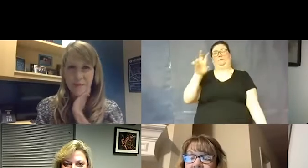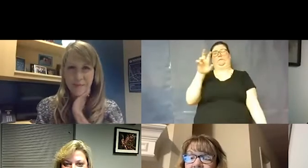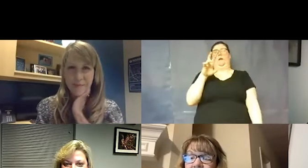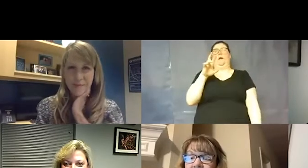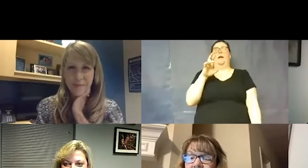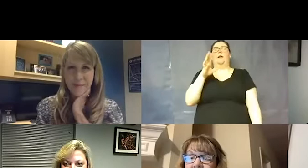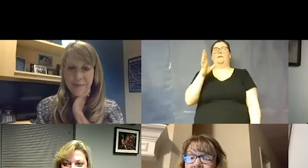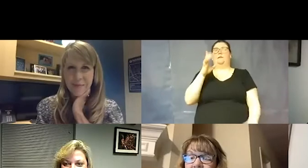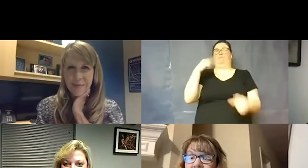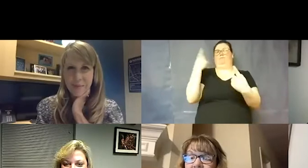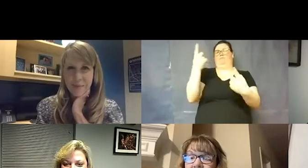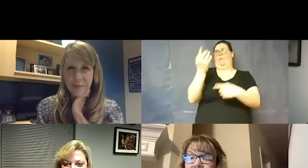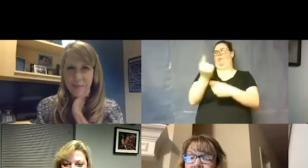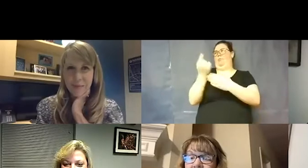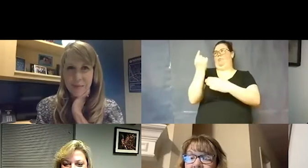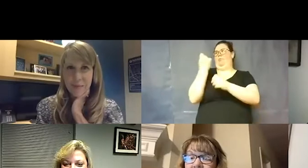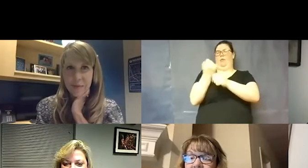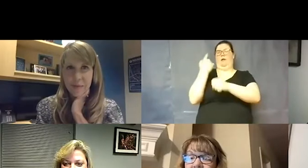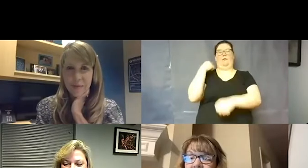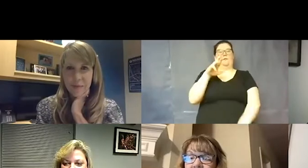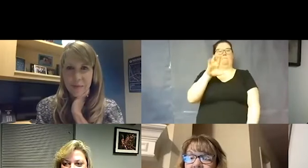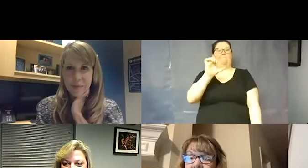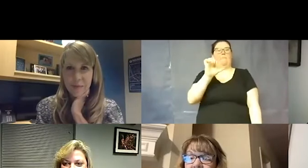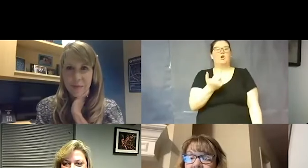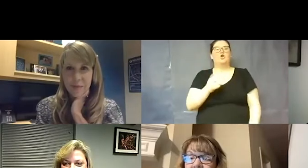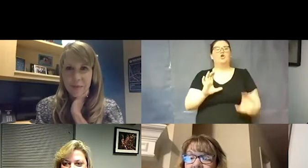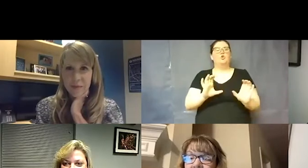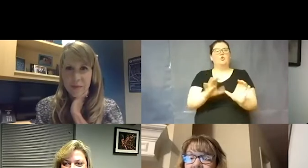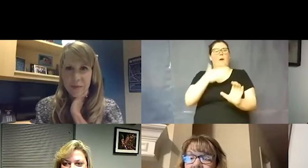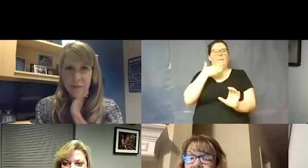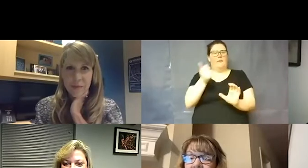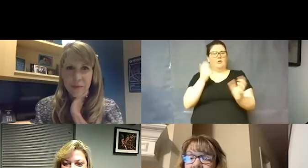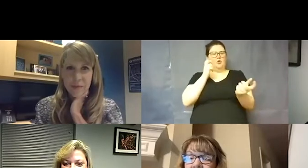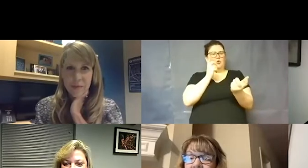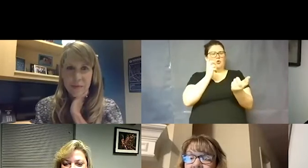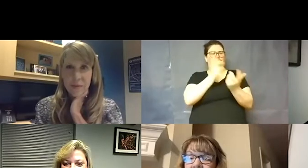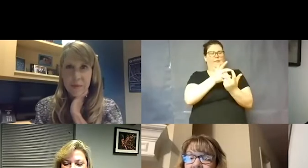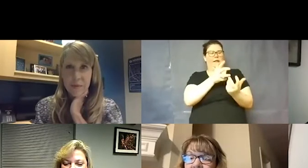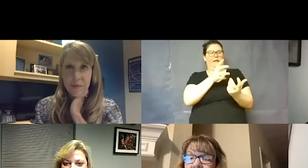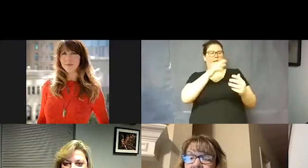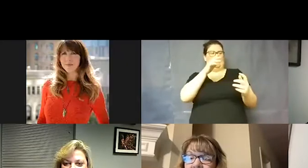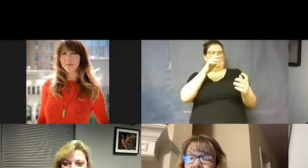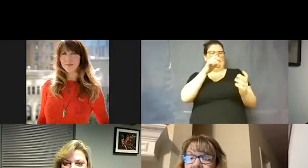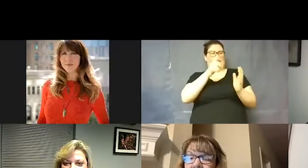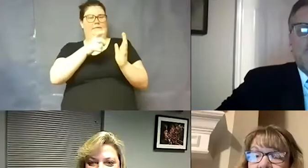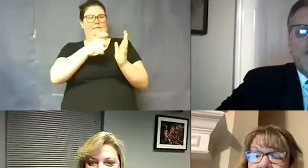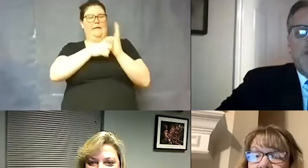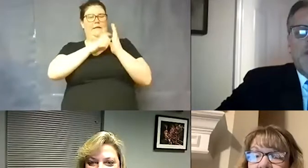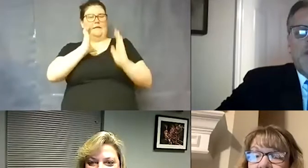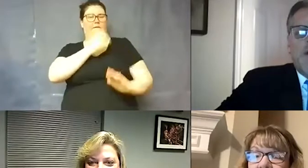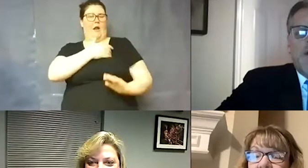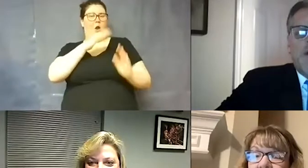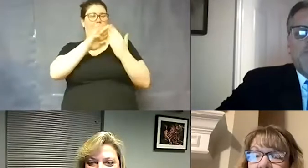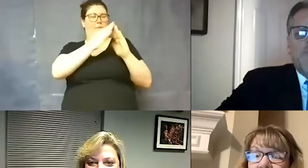March, and we're doing our best to try to meet the needs of our community, our students and staff.